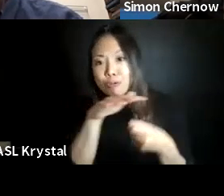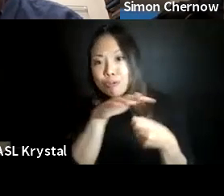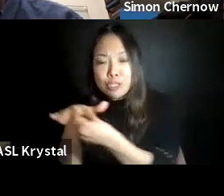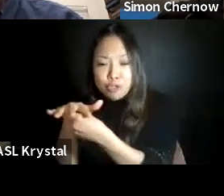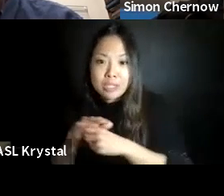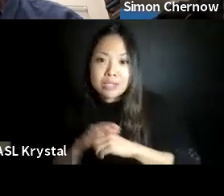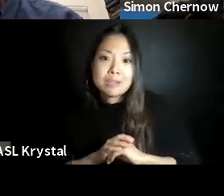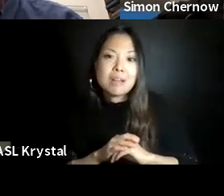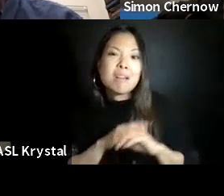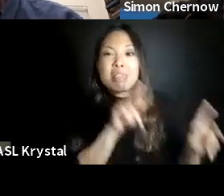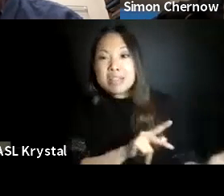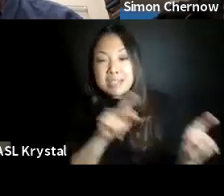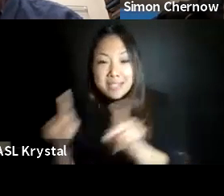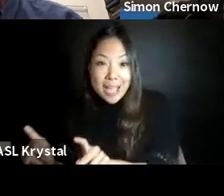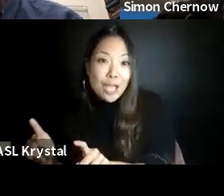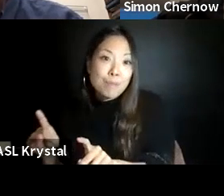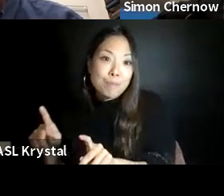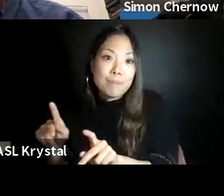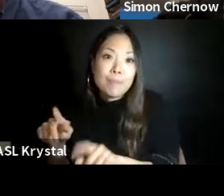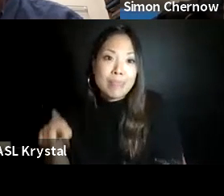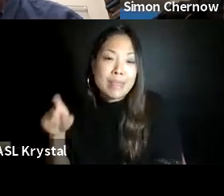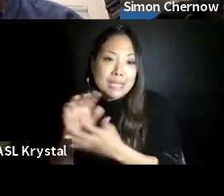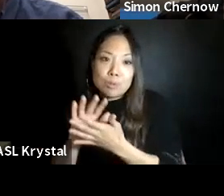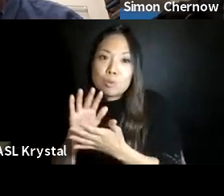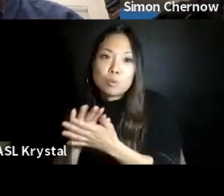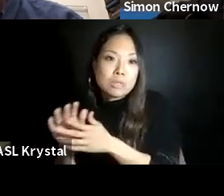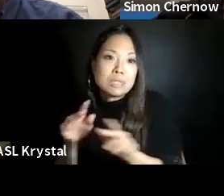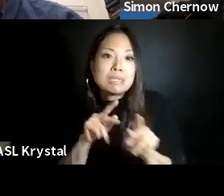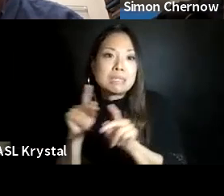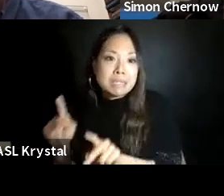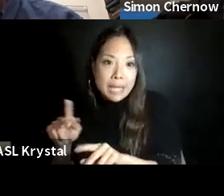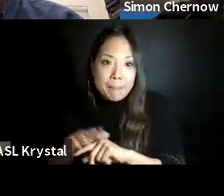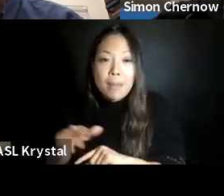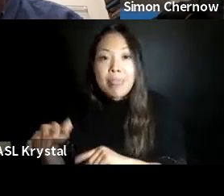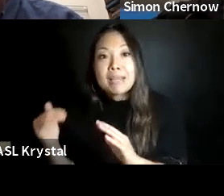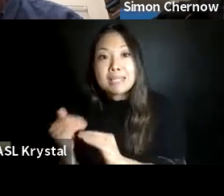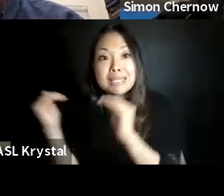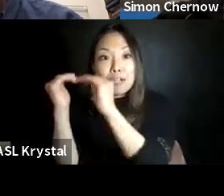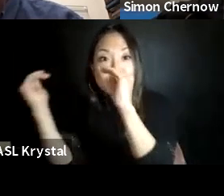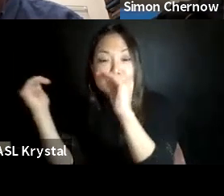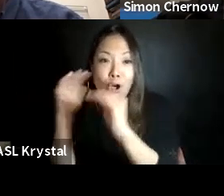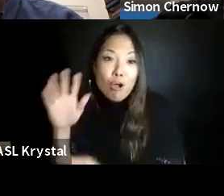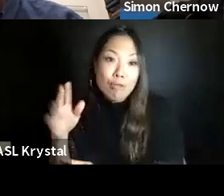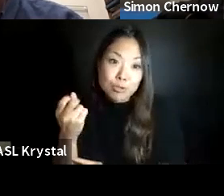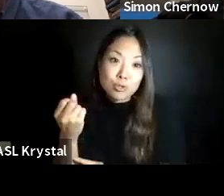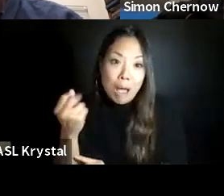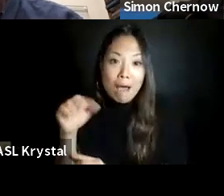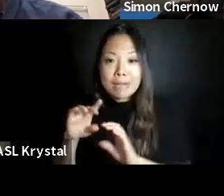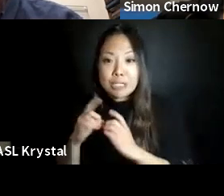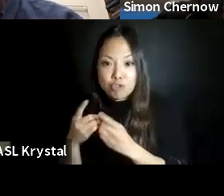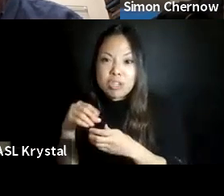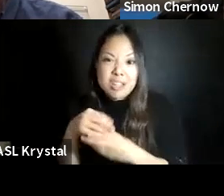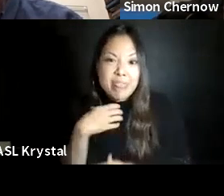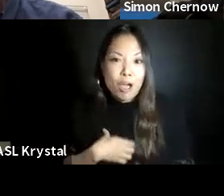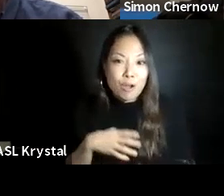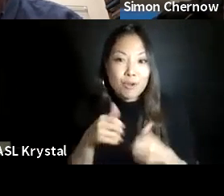the same act of Hunger Game. The tiers are the 12 districts in the Hunger Game. I would like to believe this committee could do better than the